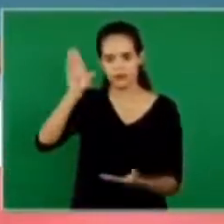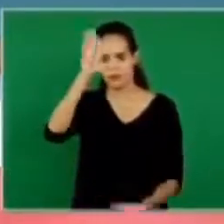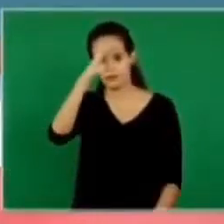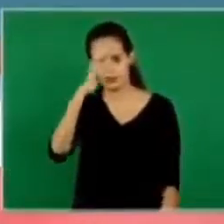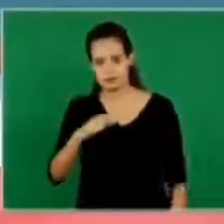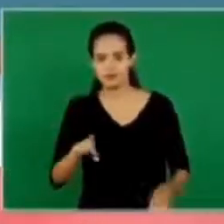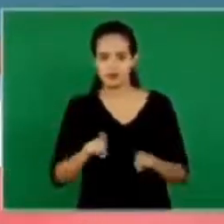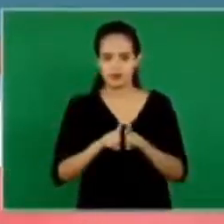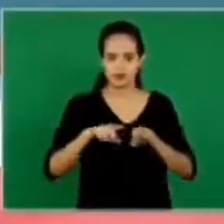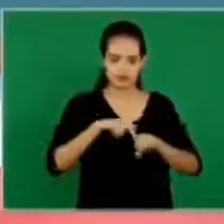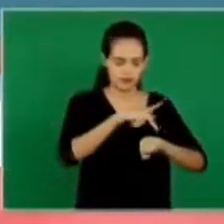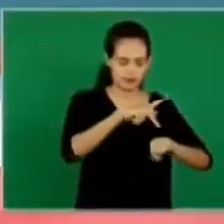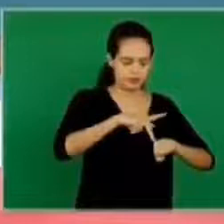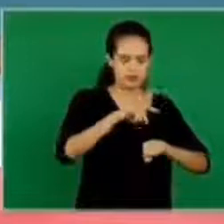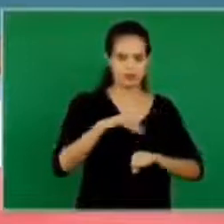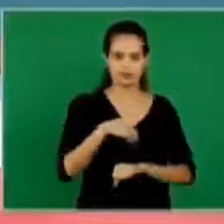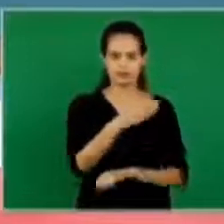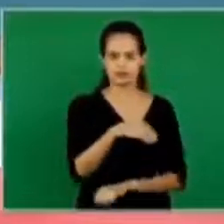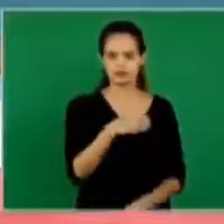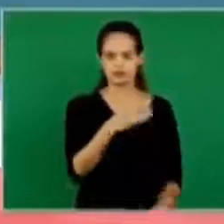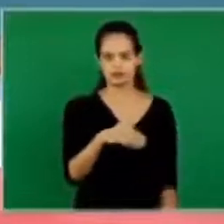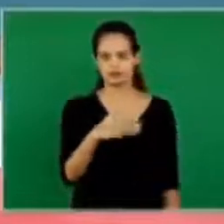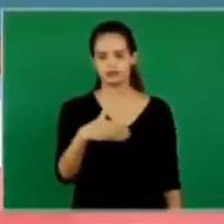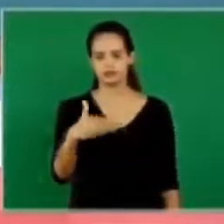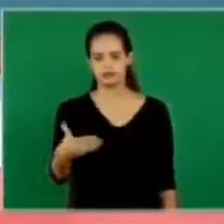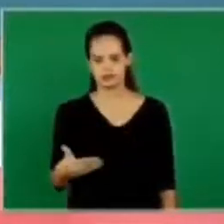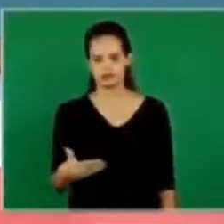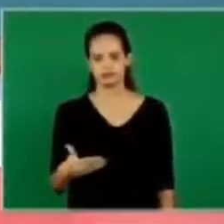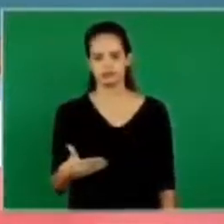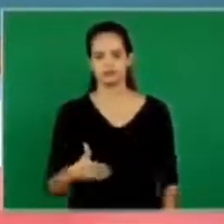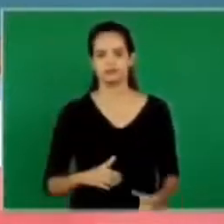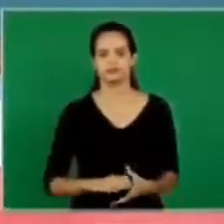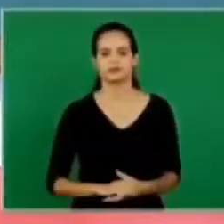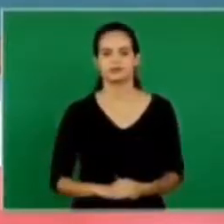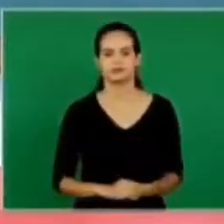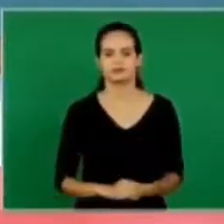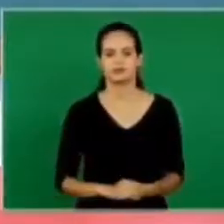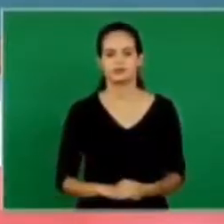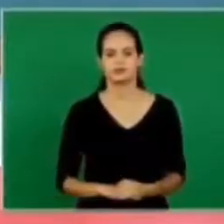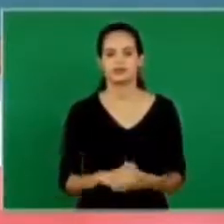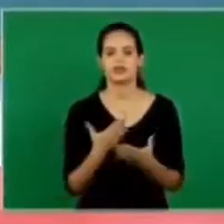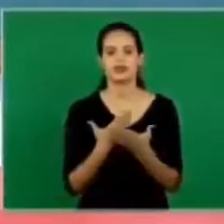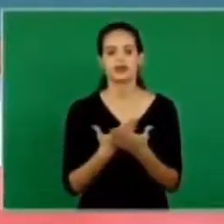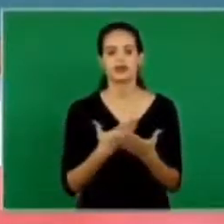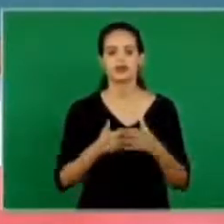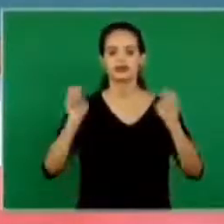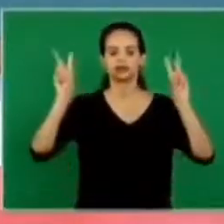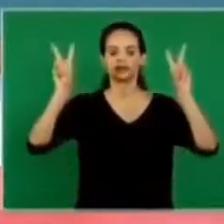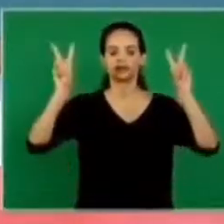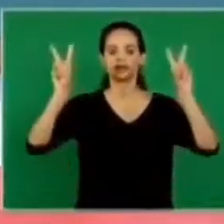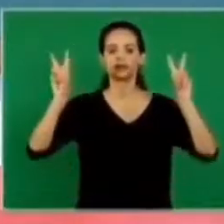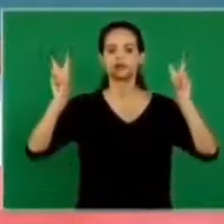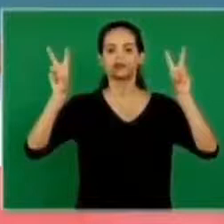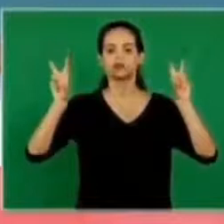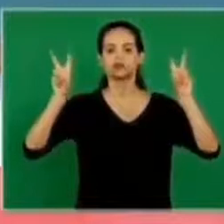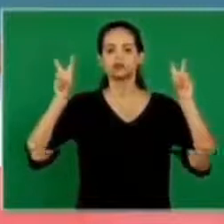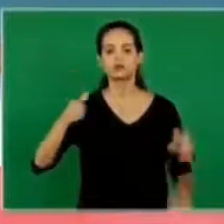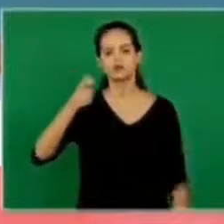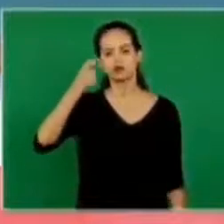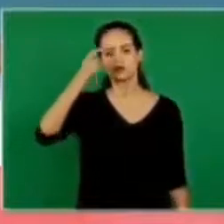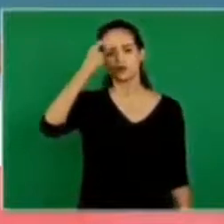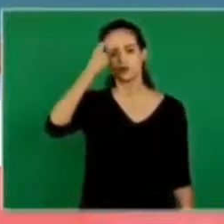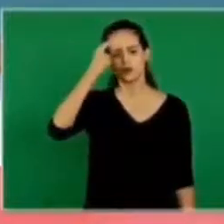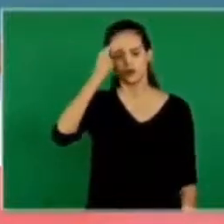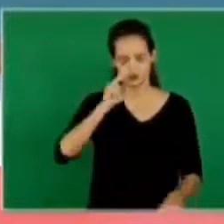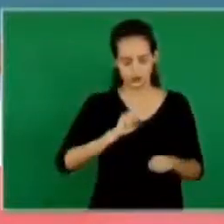Brazil with the peace of the Lord Jesus. This class will be a class about